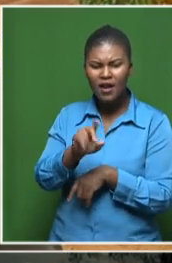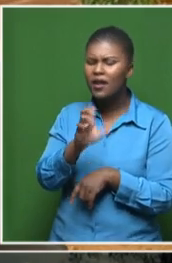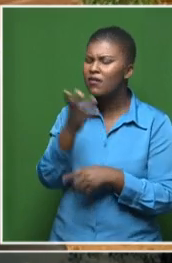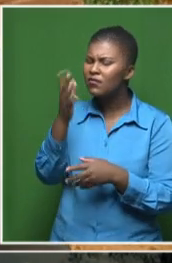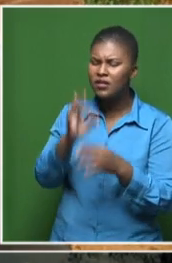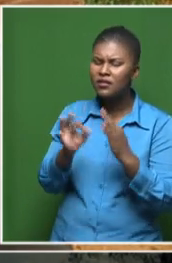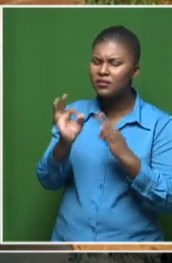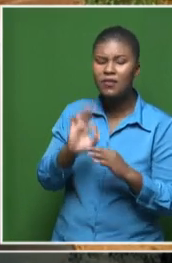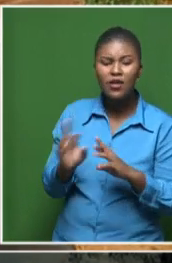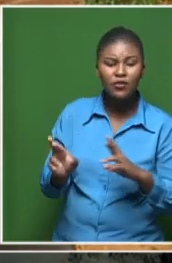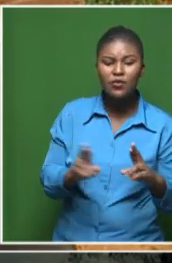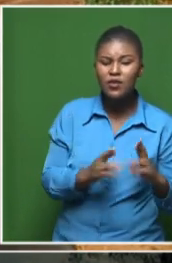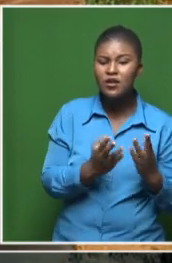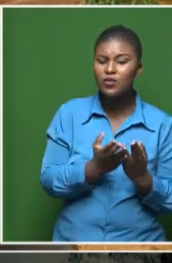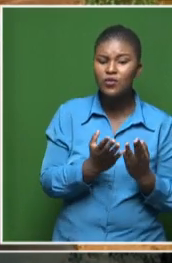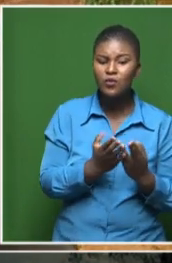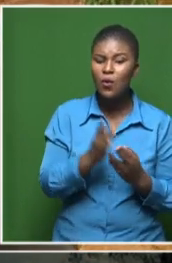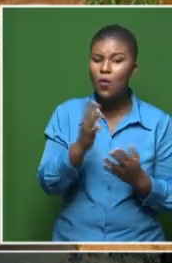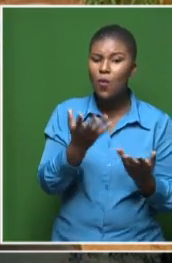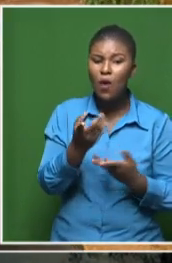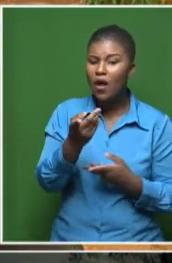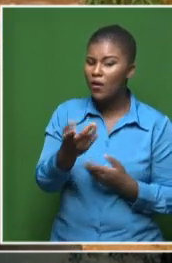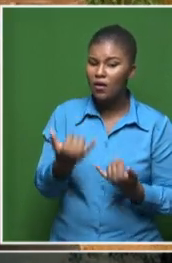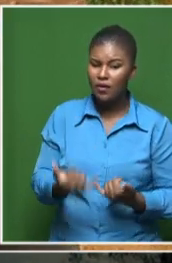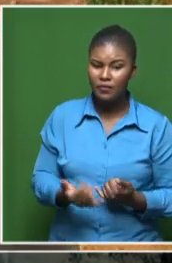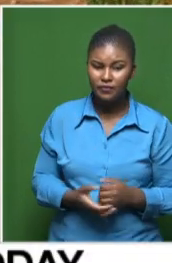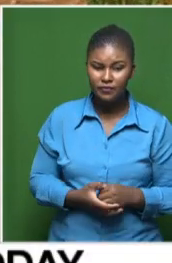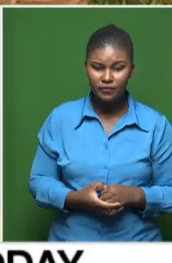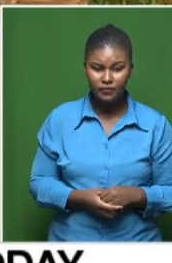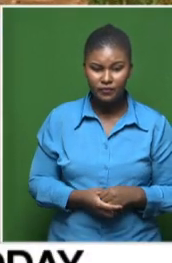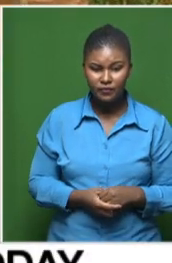of school readiness and where exactly you are.